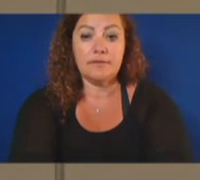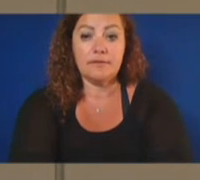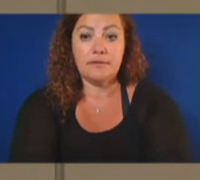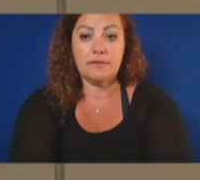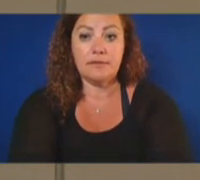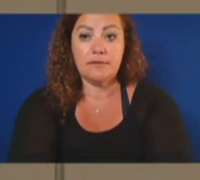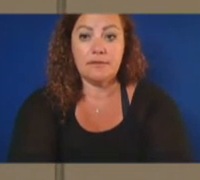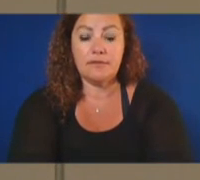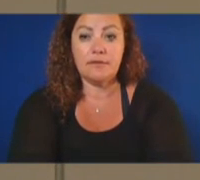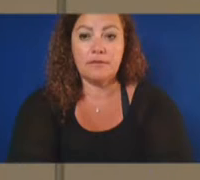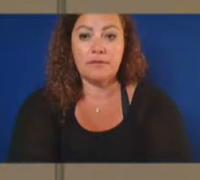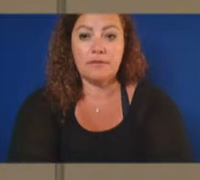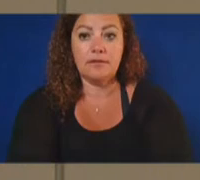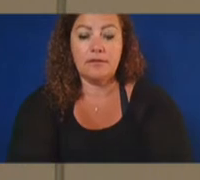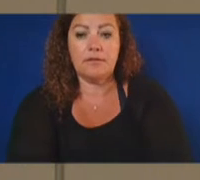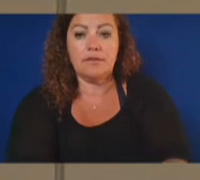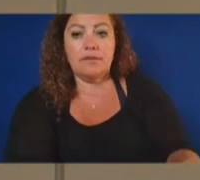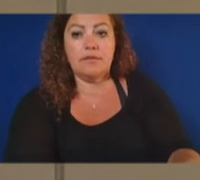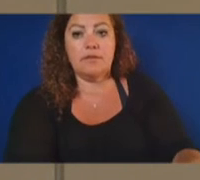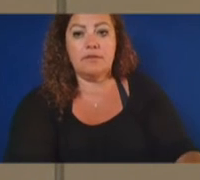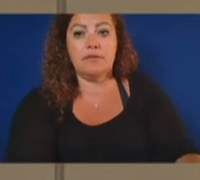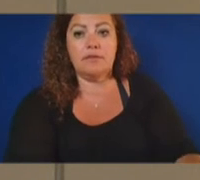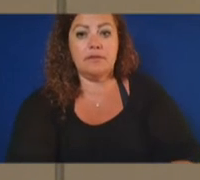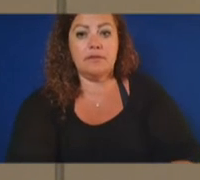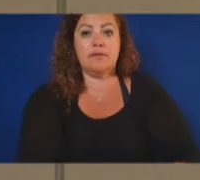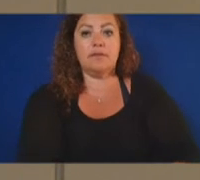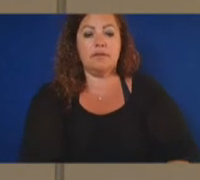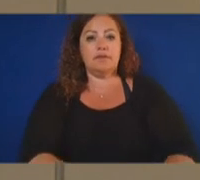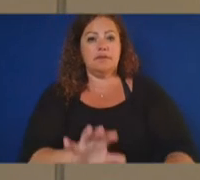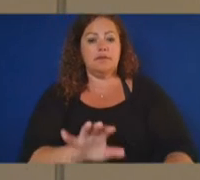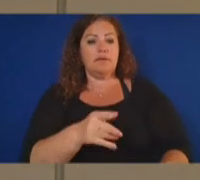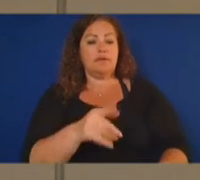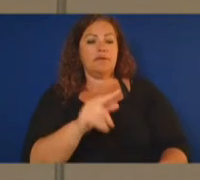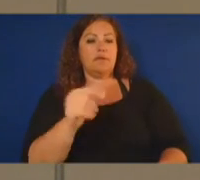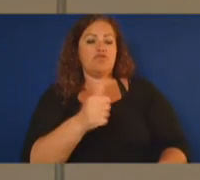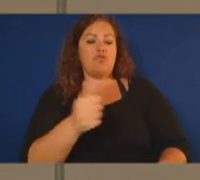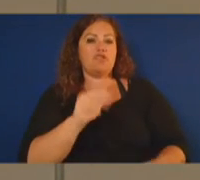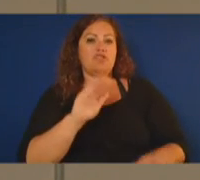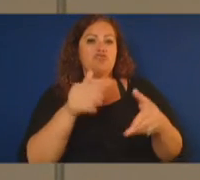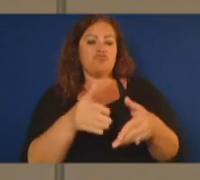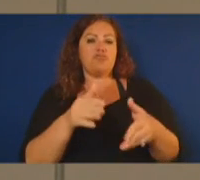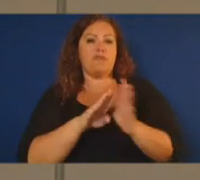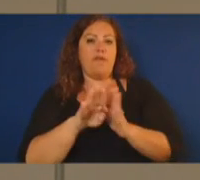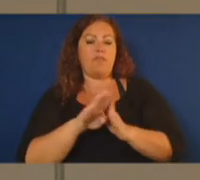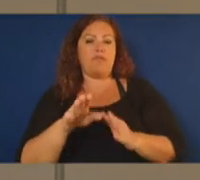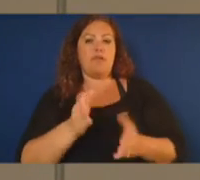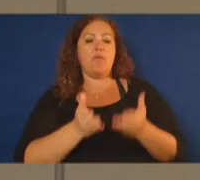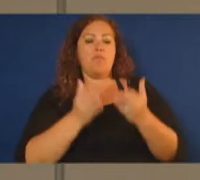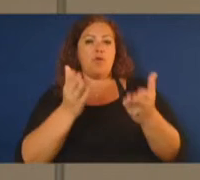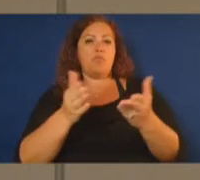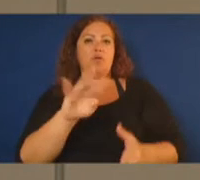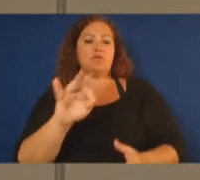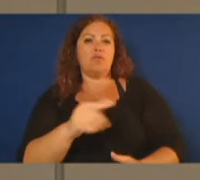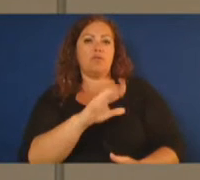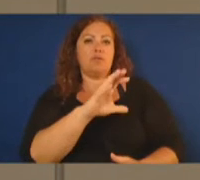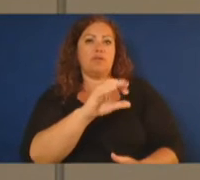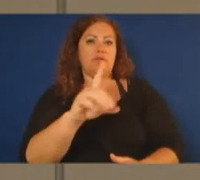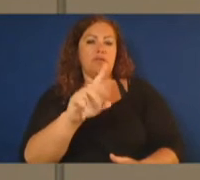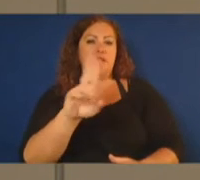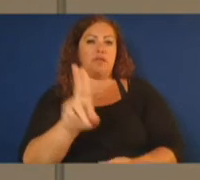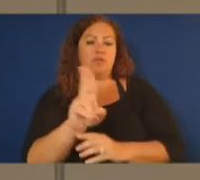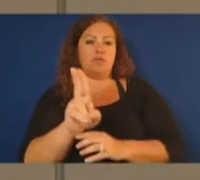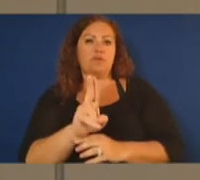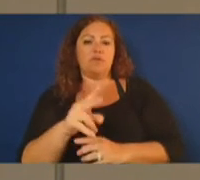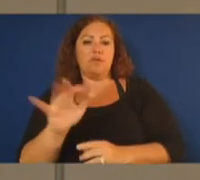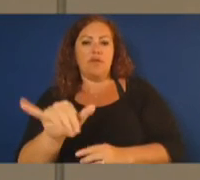watlington District the current zoning is TNC Transit oriented development neighborhood center and the proposed zoning is Tod UC Transit oriented development urban